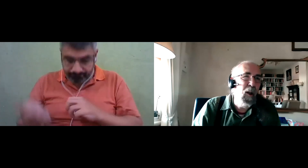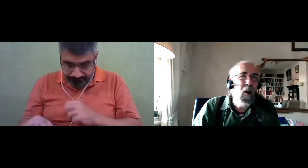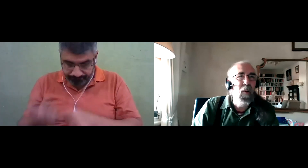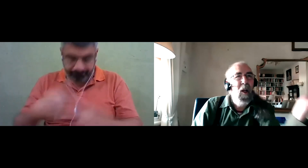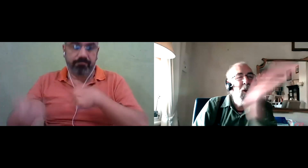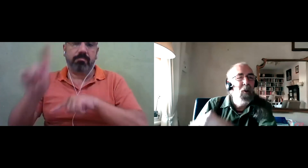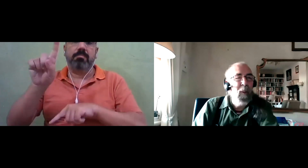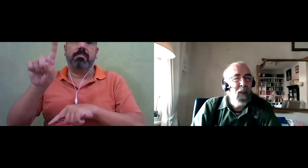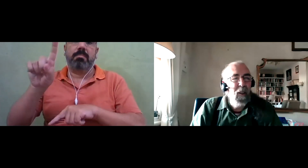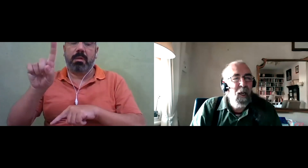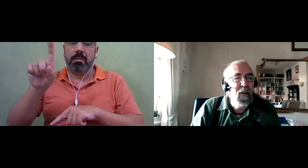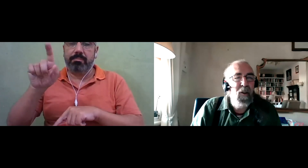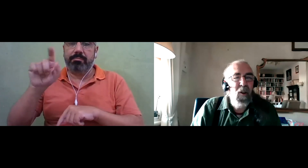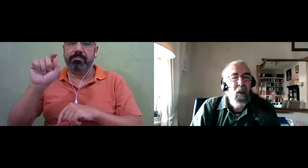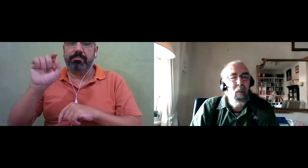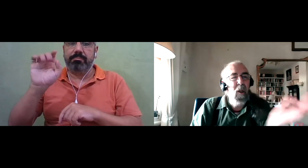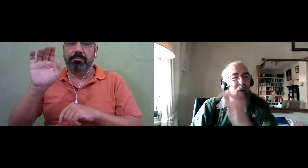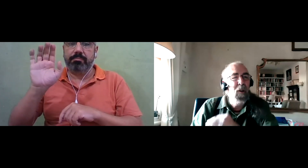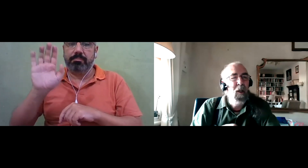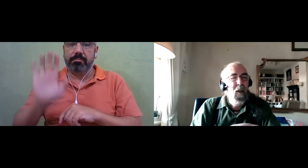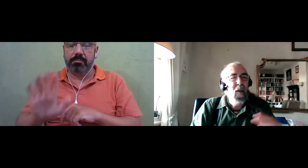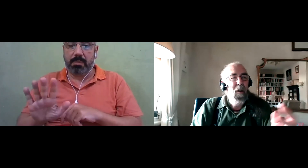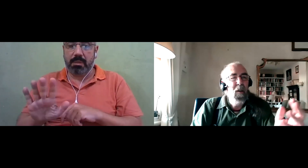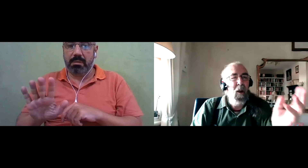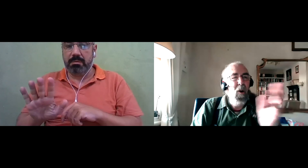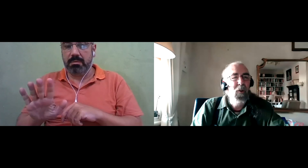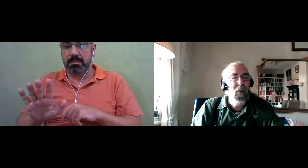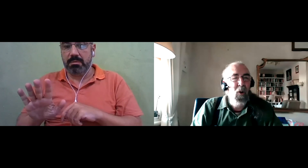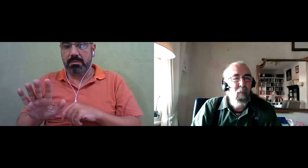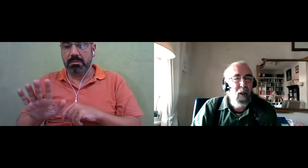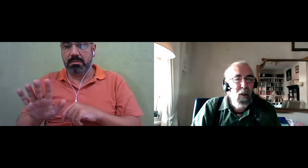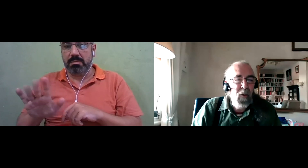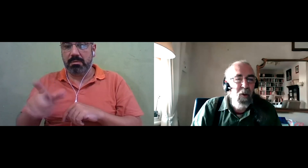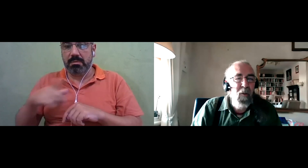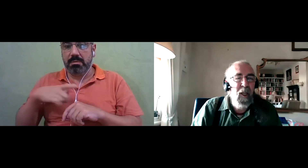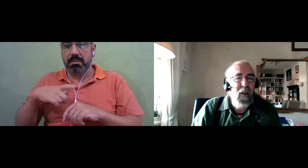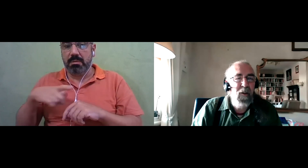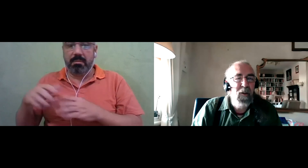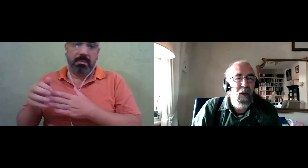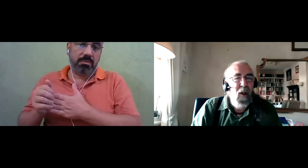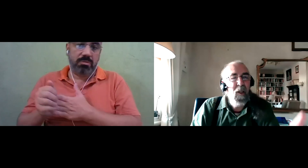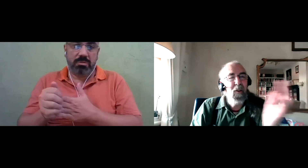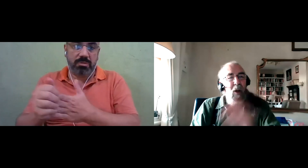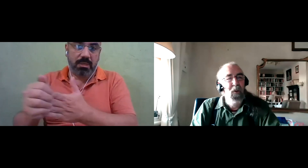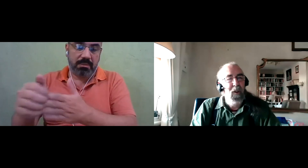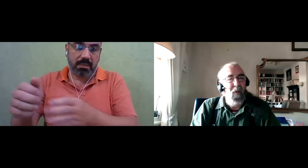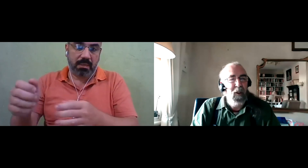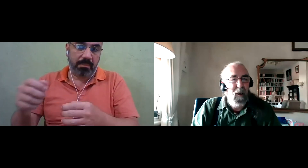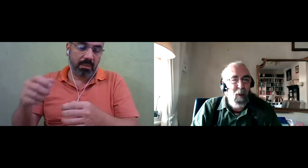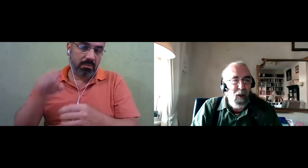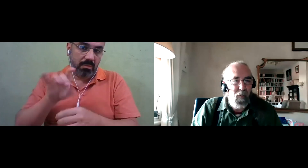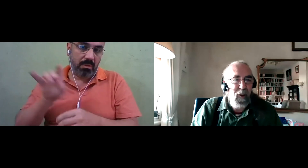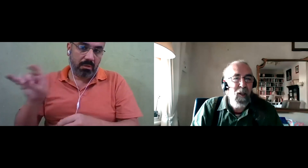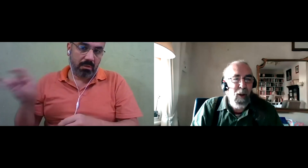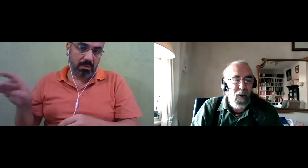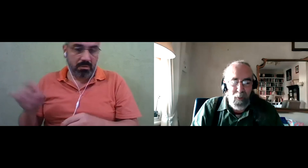we said, oh, that was back in the 80s. We don't, who wants to talk about unit of analysis now? That's old stuff. Forget